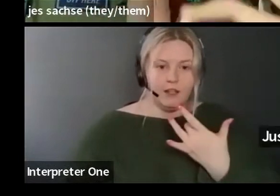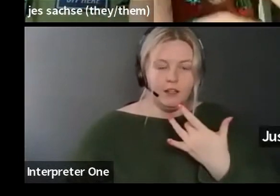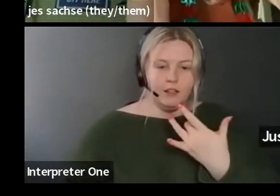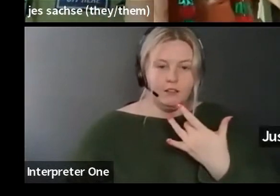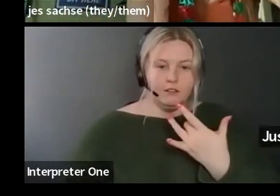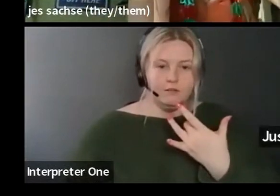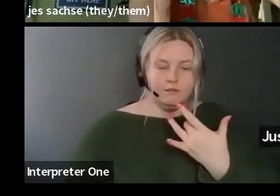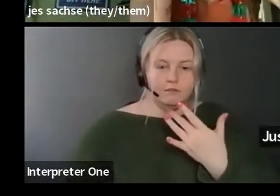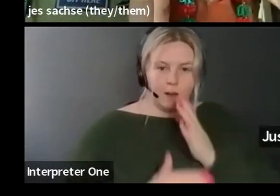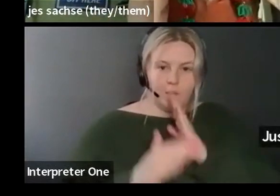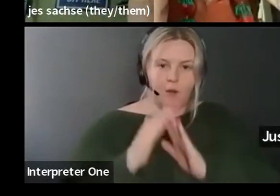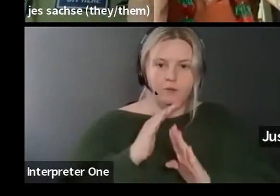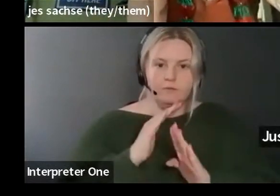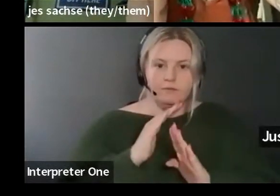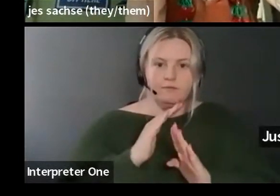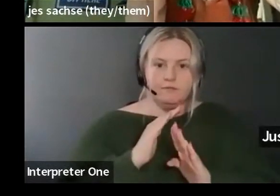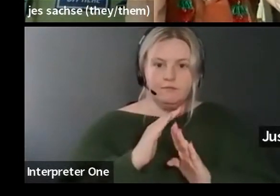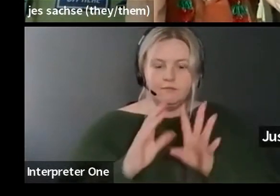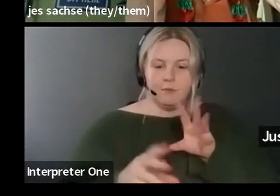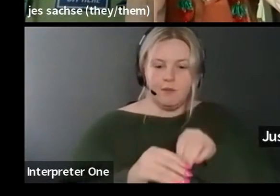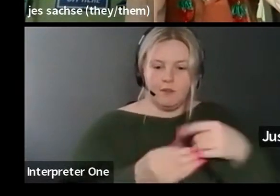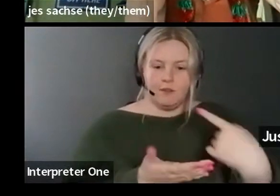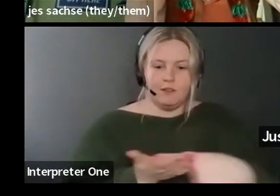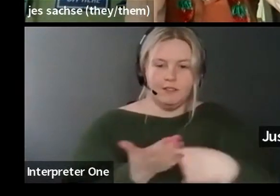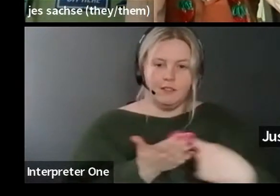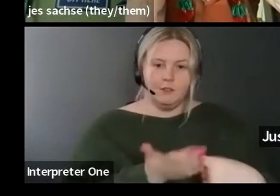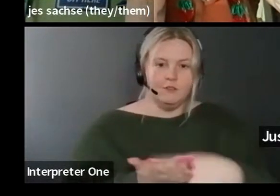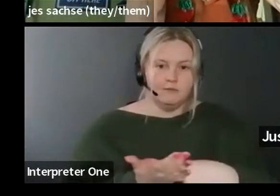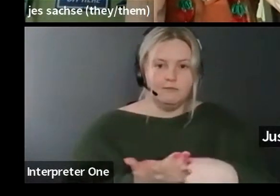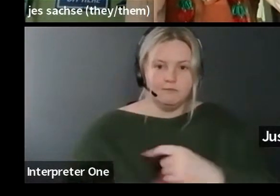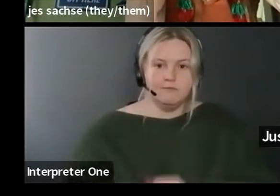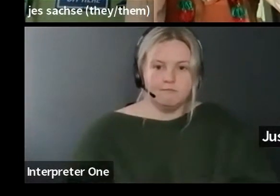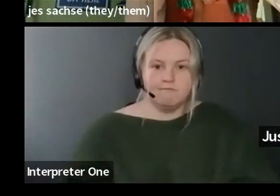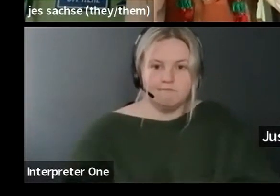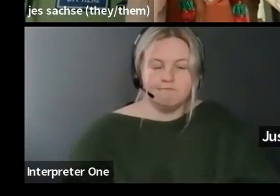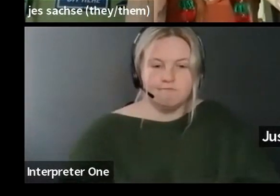of this, discussion. And I'm